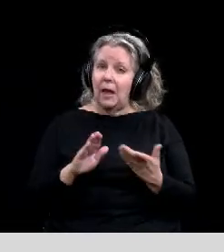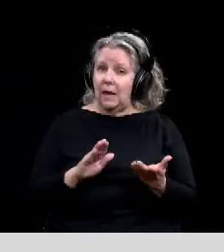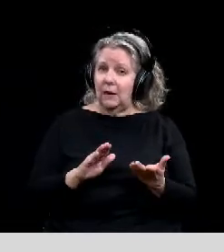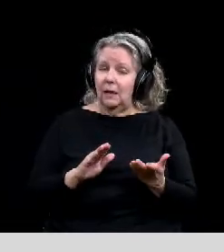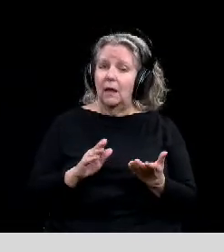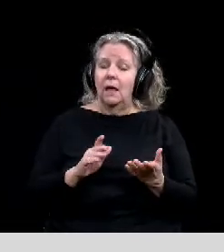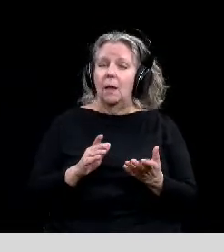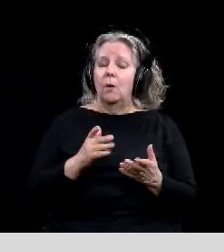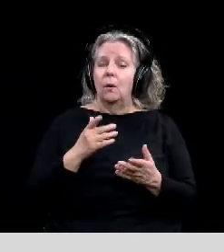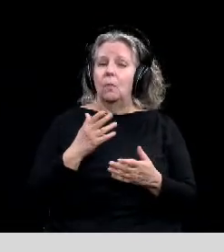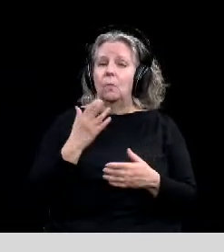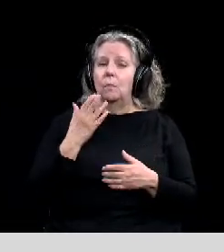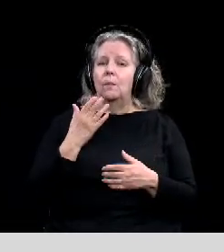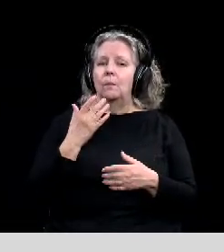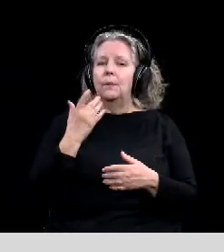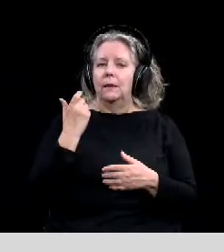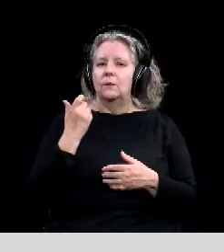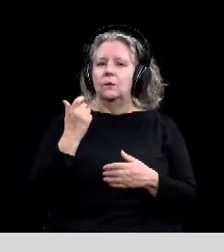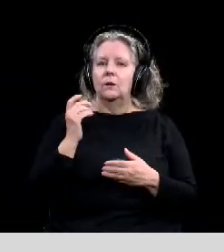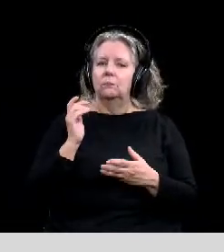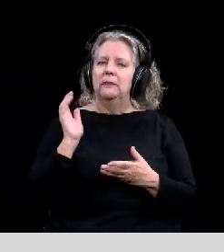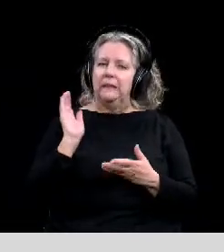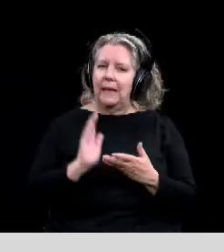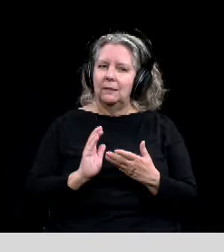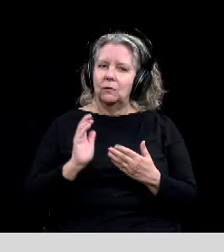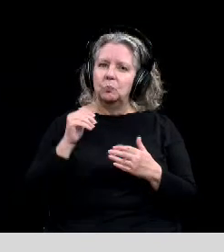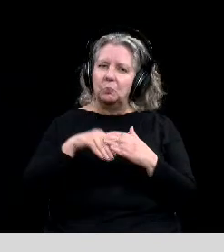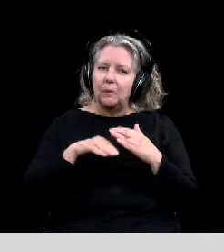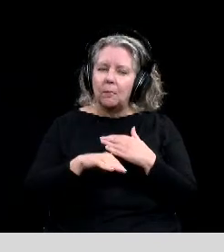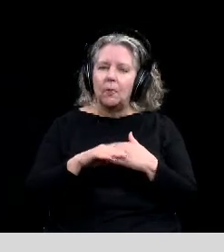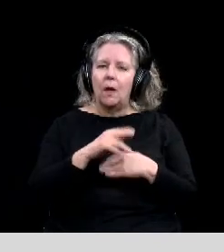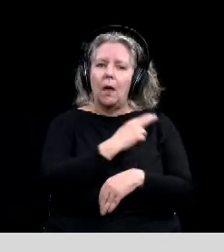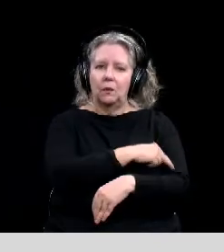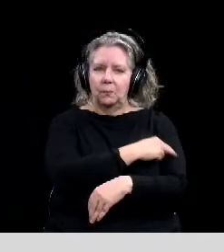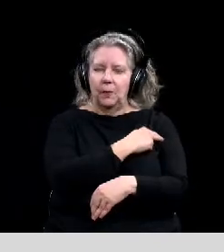incidence trend on the downslope as well.